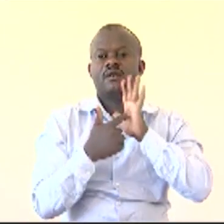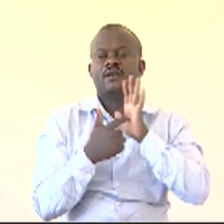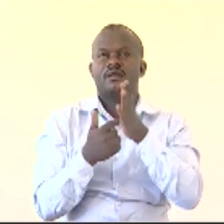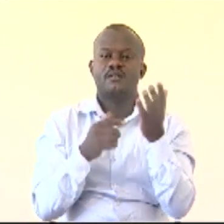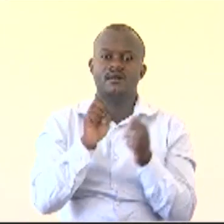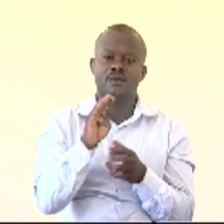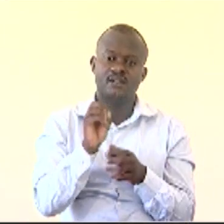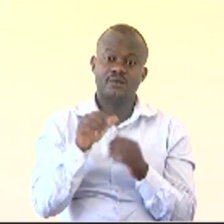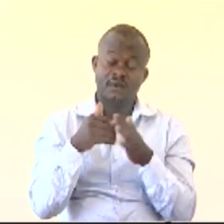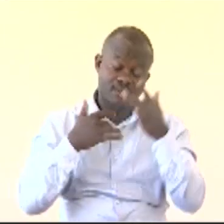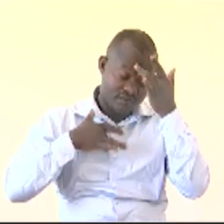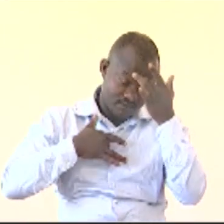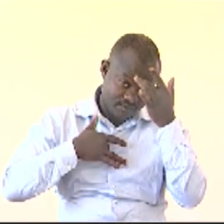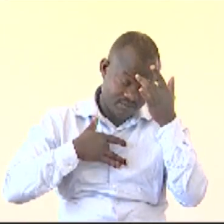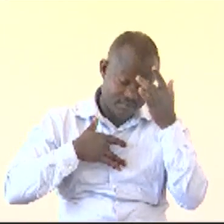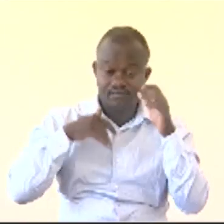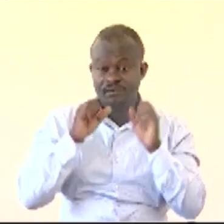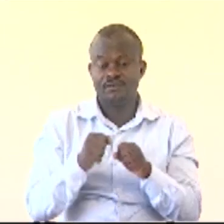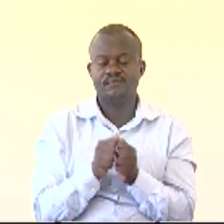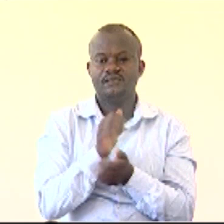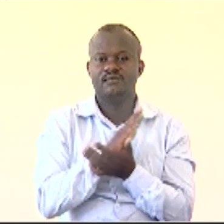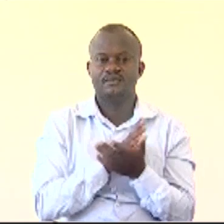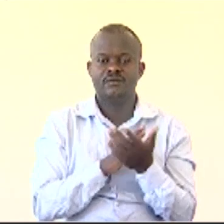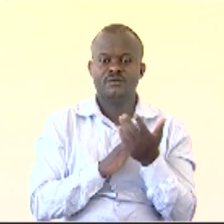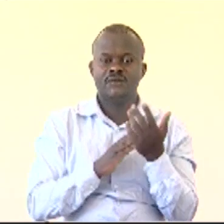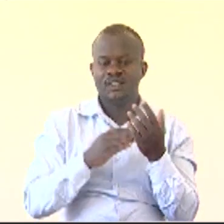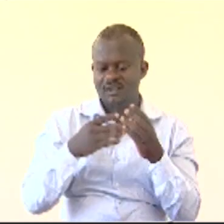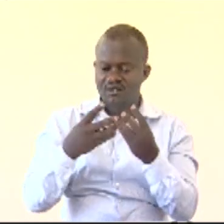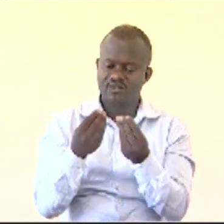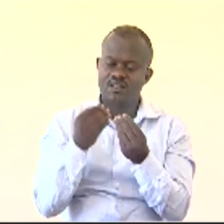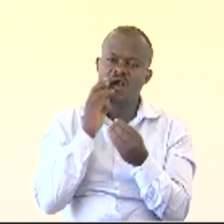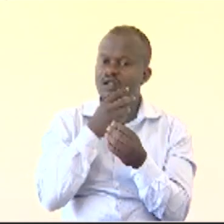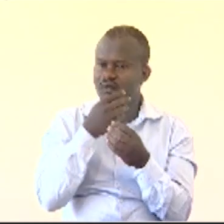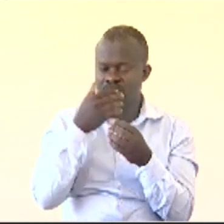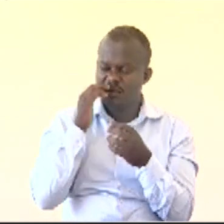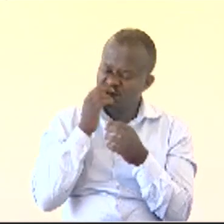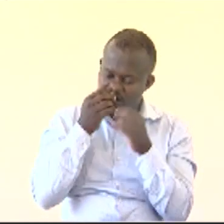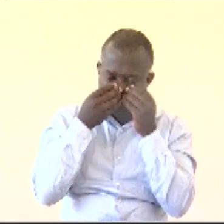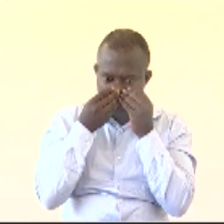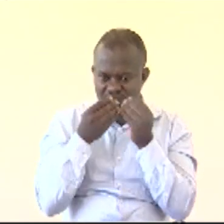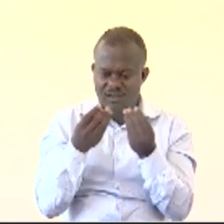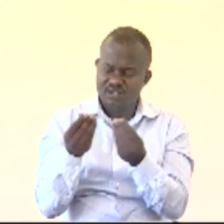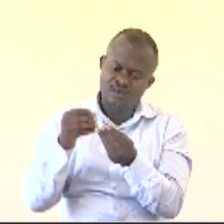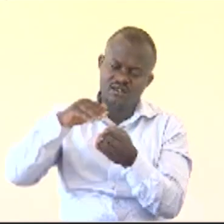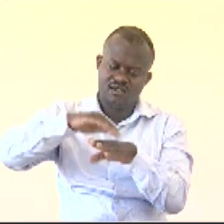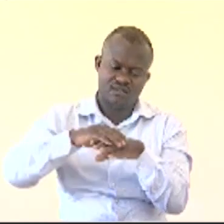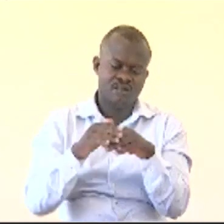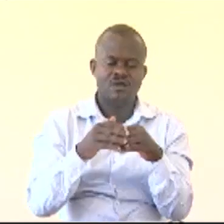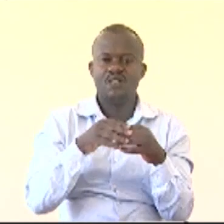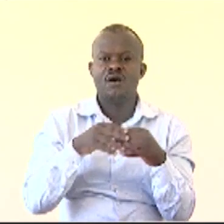is a contagious disease. Any mucous membrane being in contact with